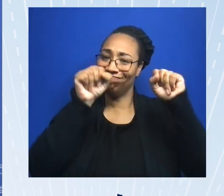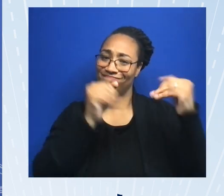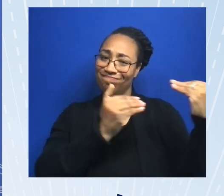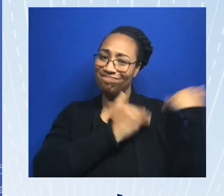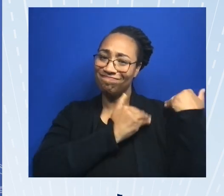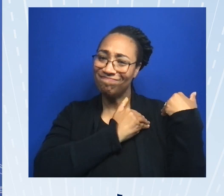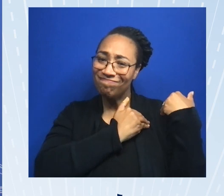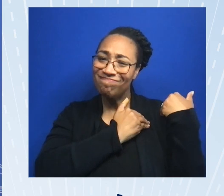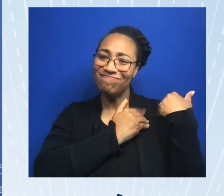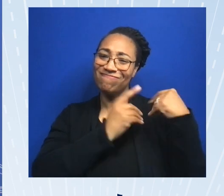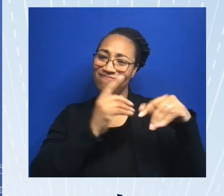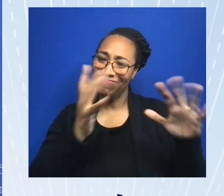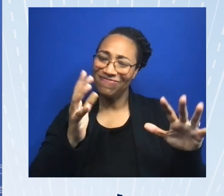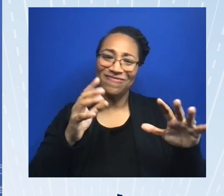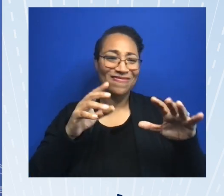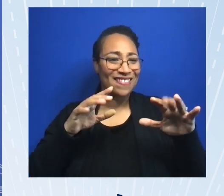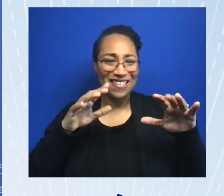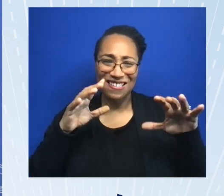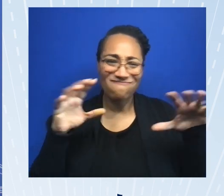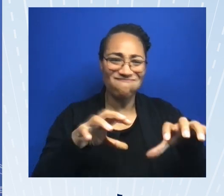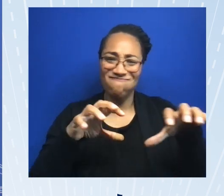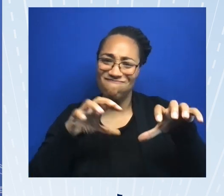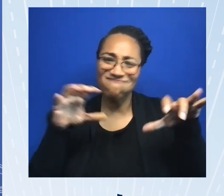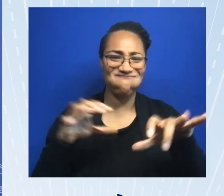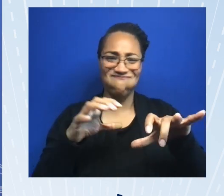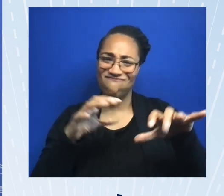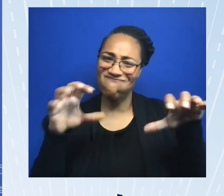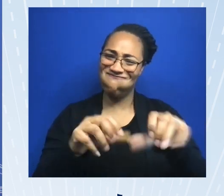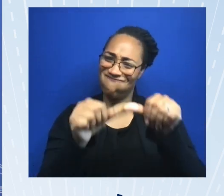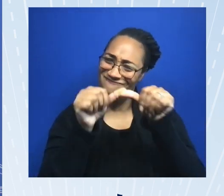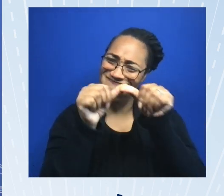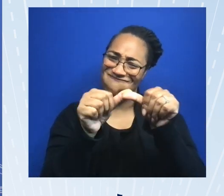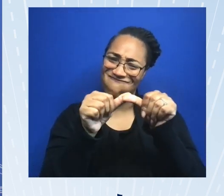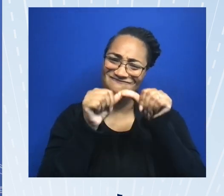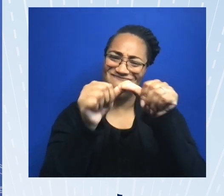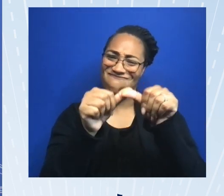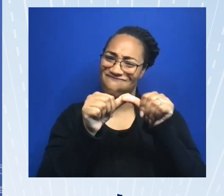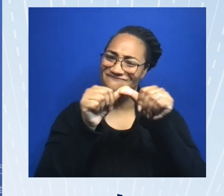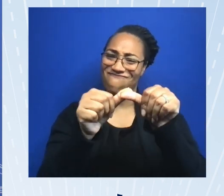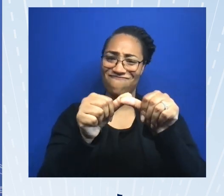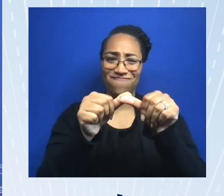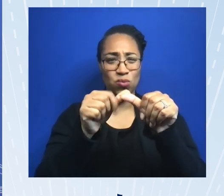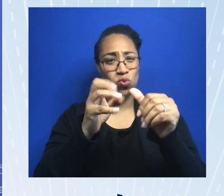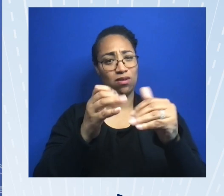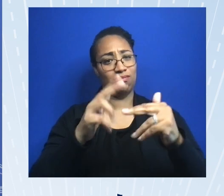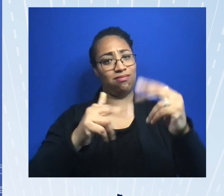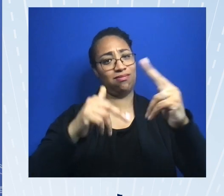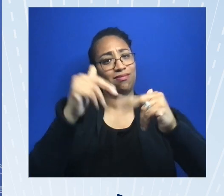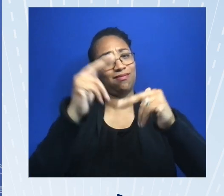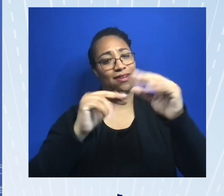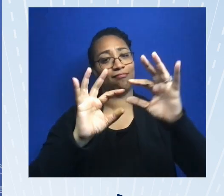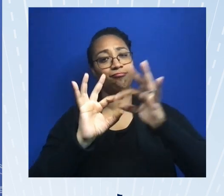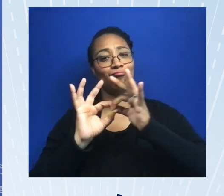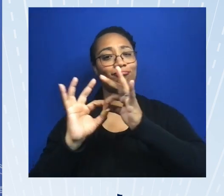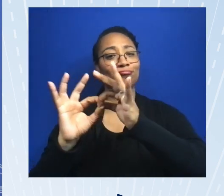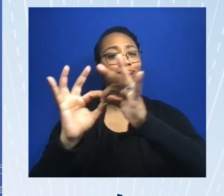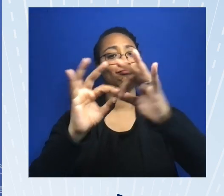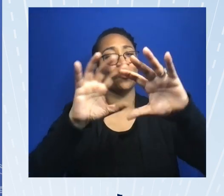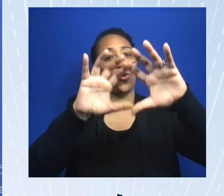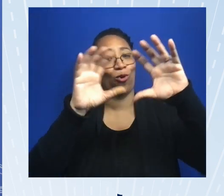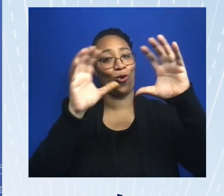I was 26 when I first worked for him. He has a deeply rooted kinship with the Jewish people.